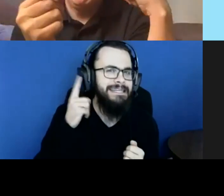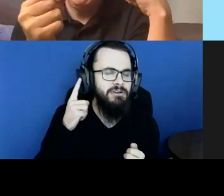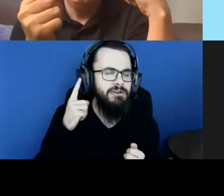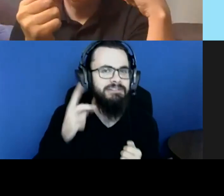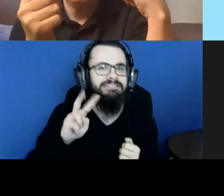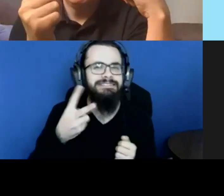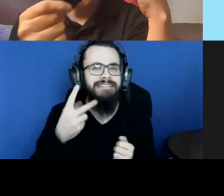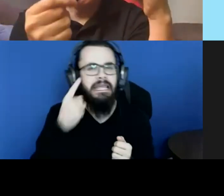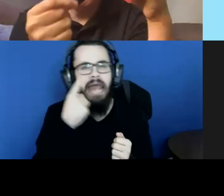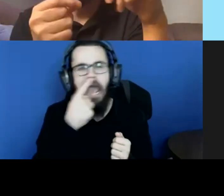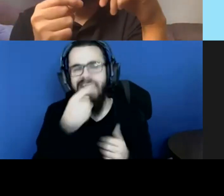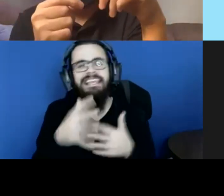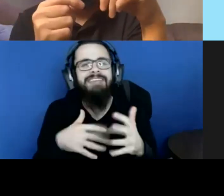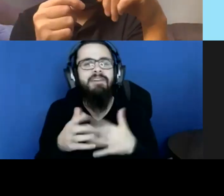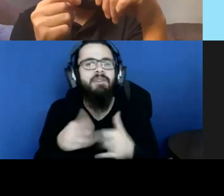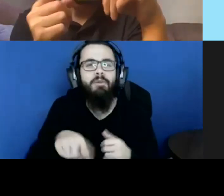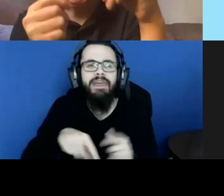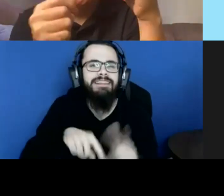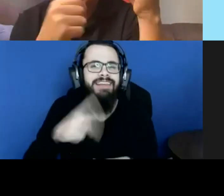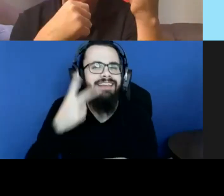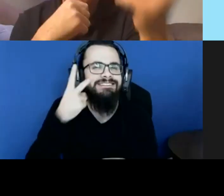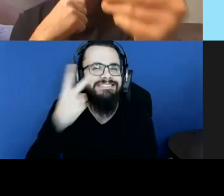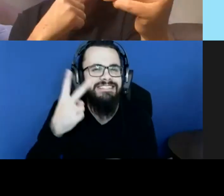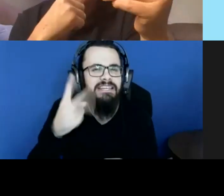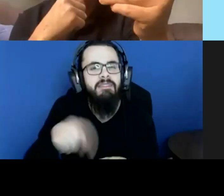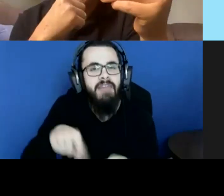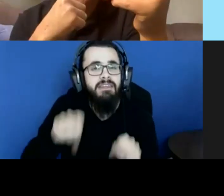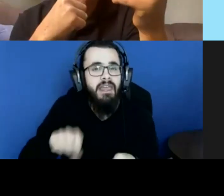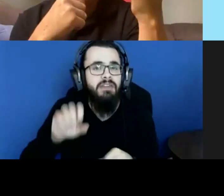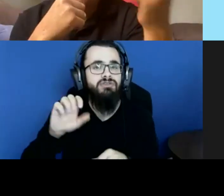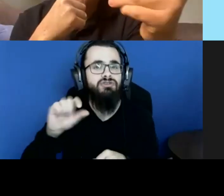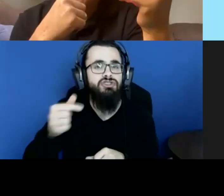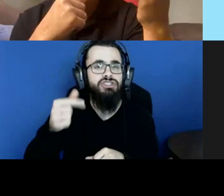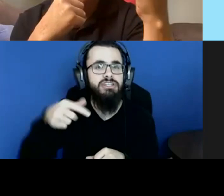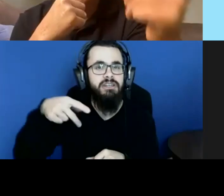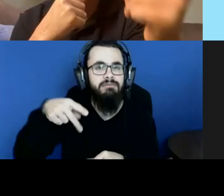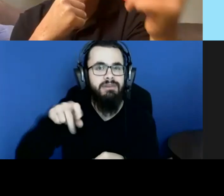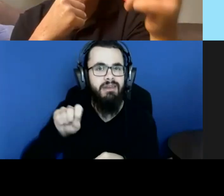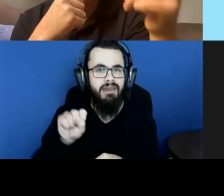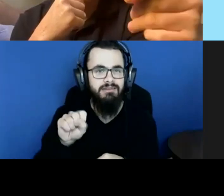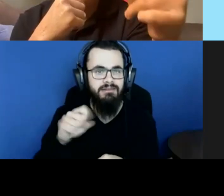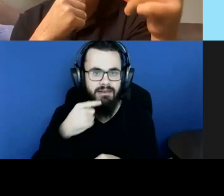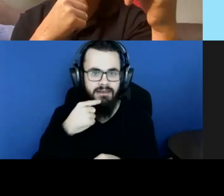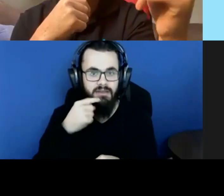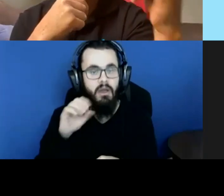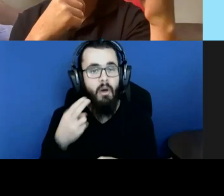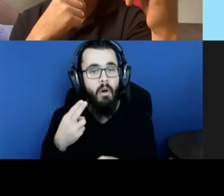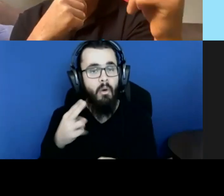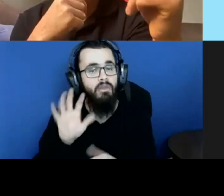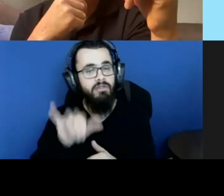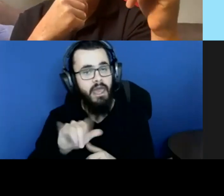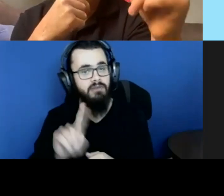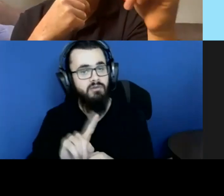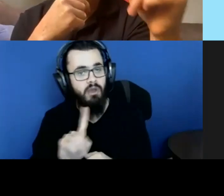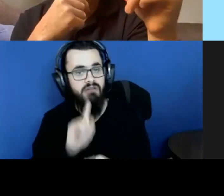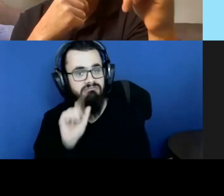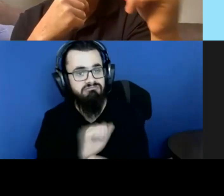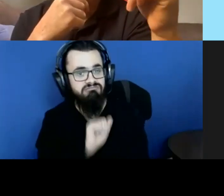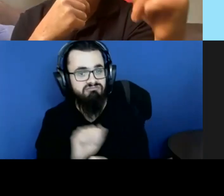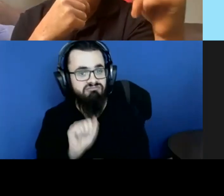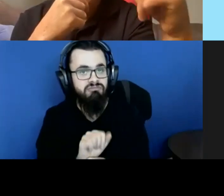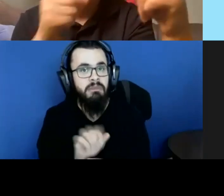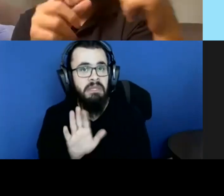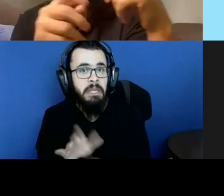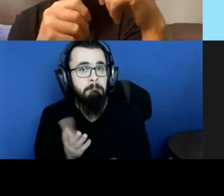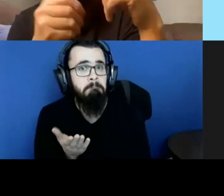I am because they can turn on a GPS and say, okay, this is where you are. You might want to go a